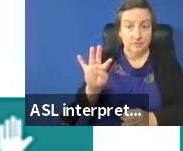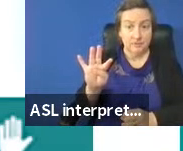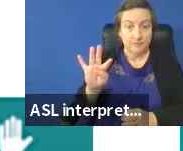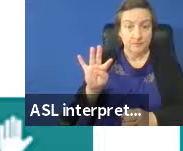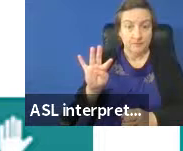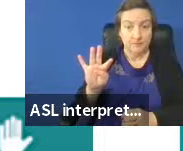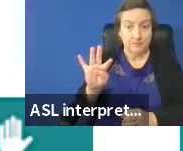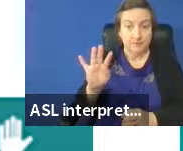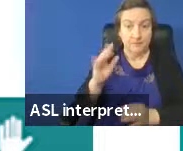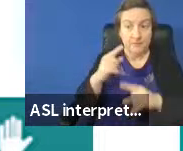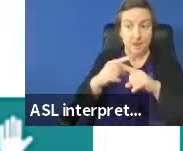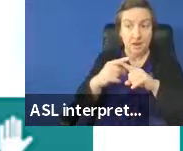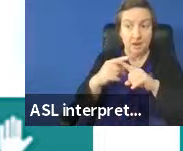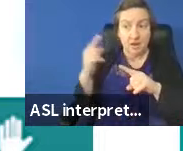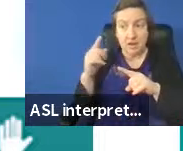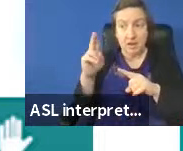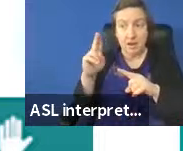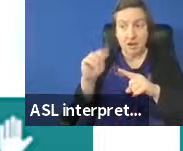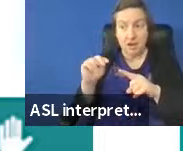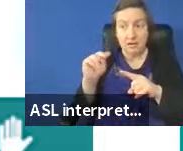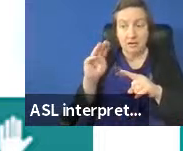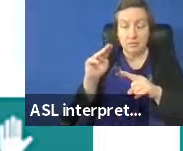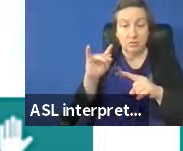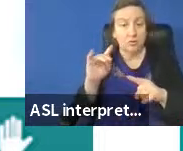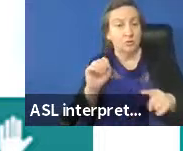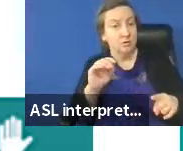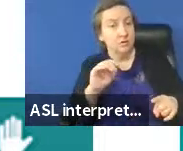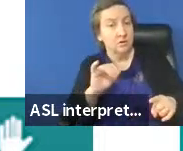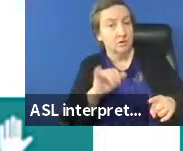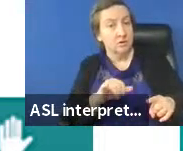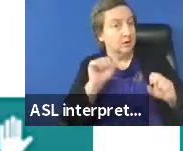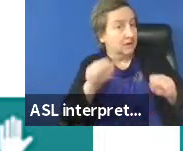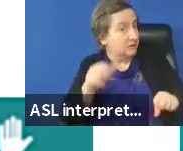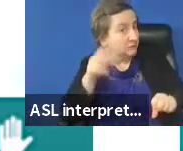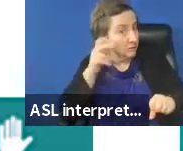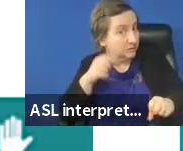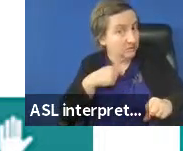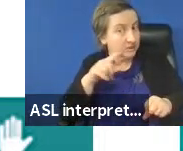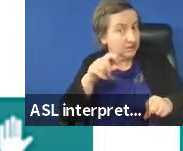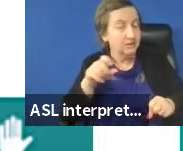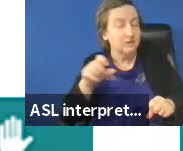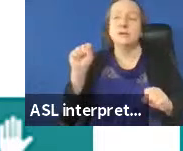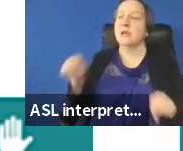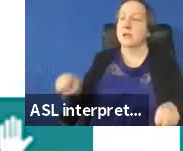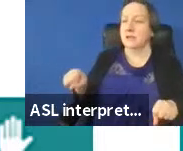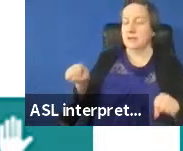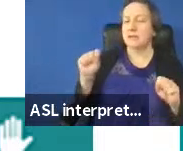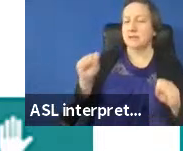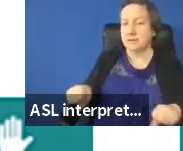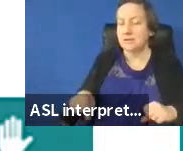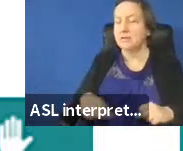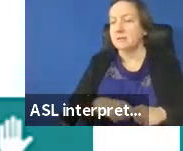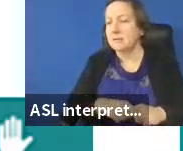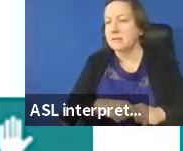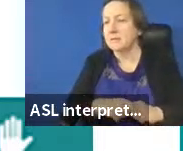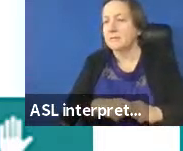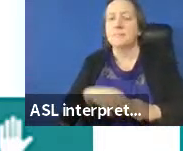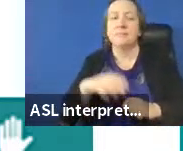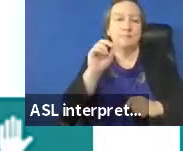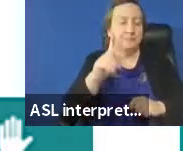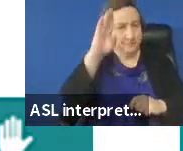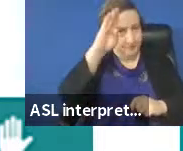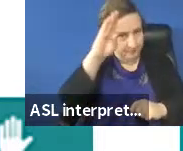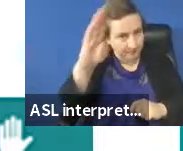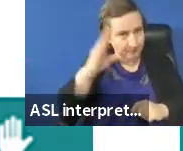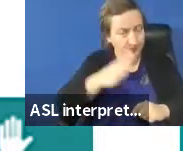I'm going to ask you to unmute. Can you hear me? We can. All right.